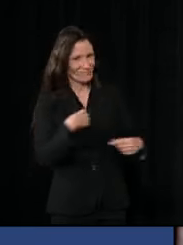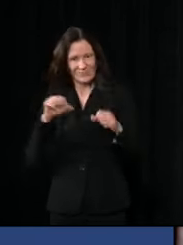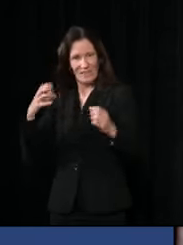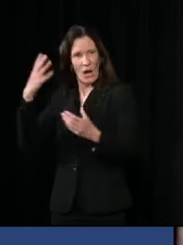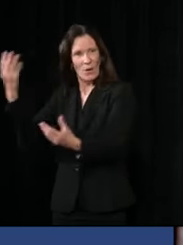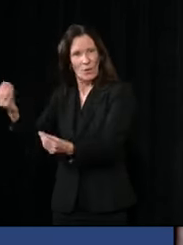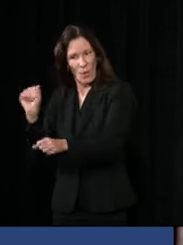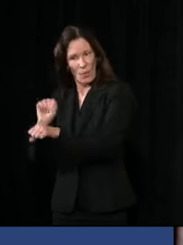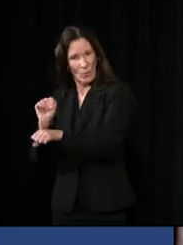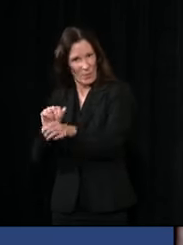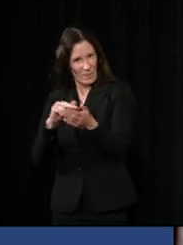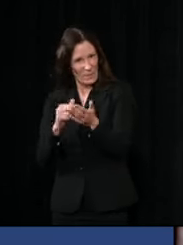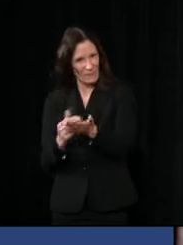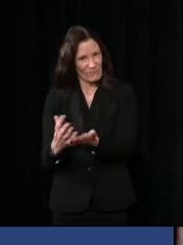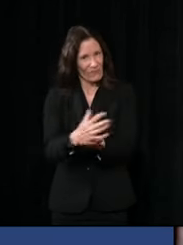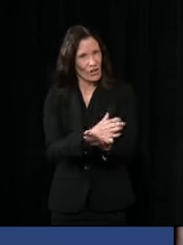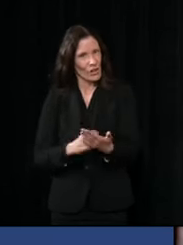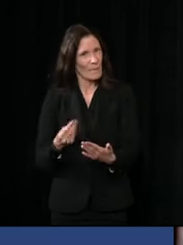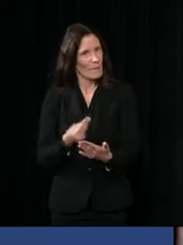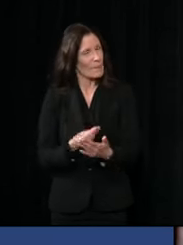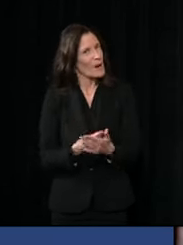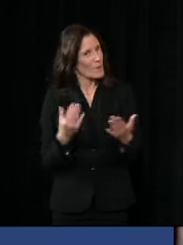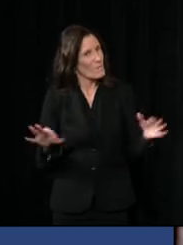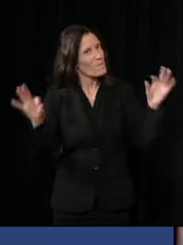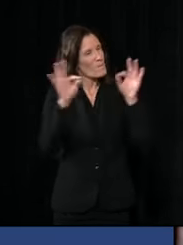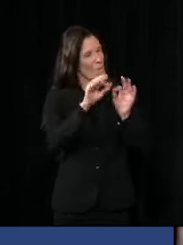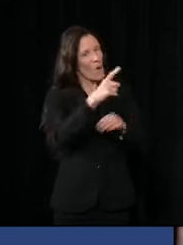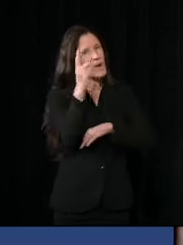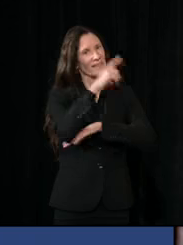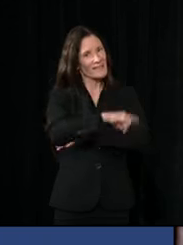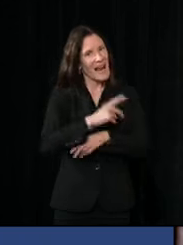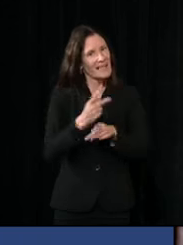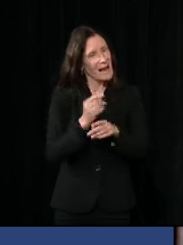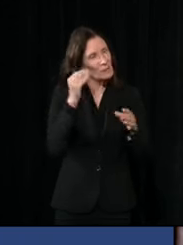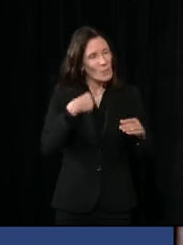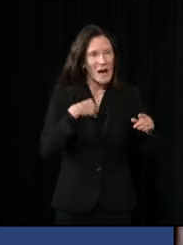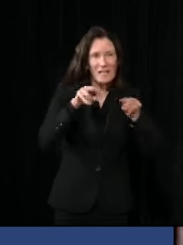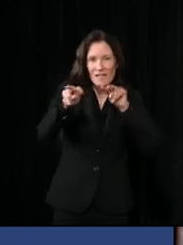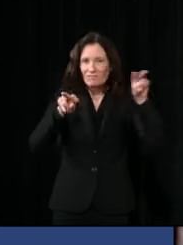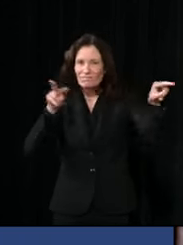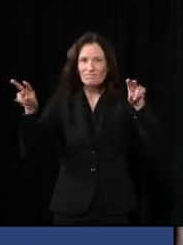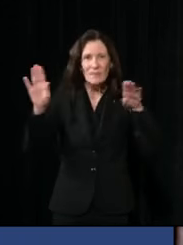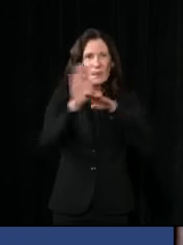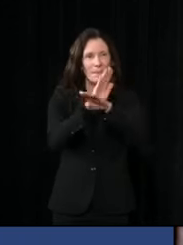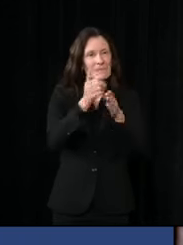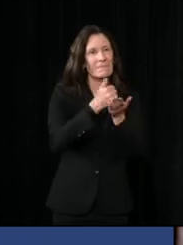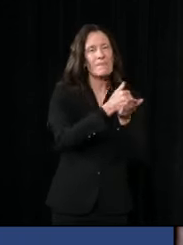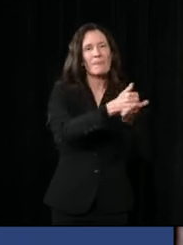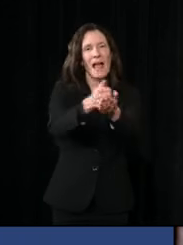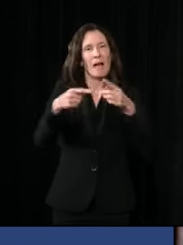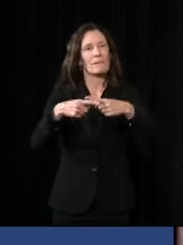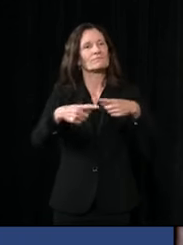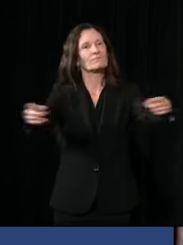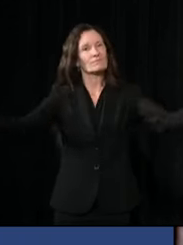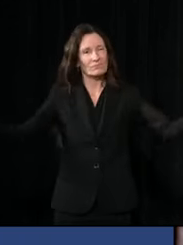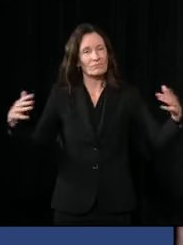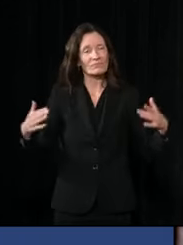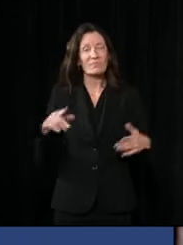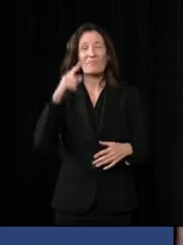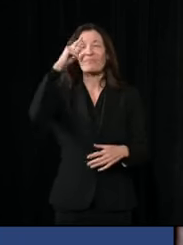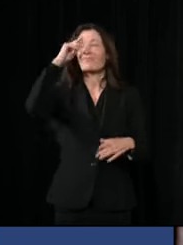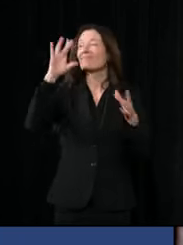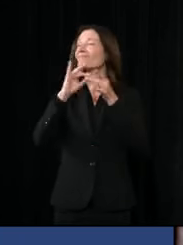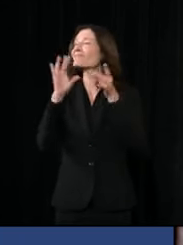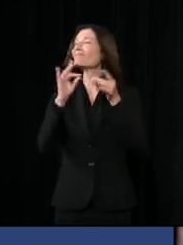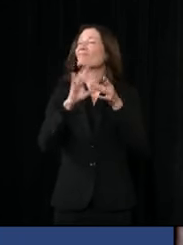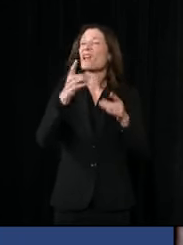future. And let's not forget about the importance of our agriculture industry, our farmers. They suffered a severe disruption in our